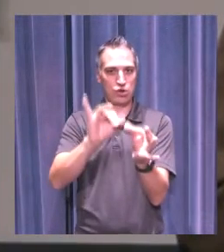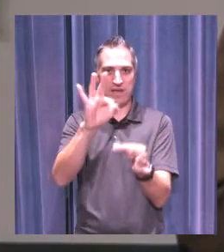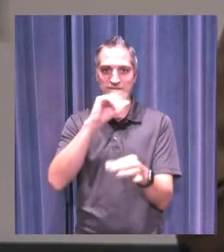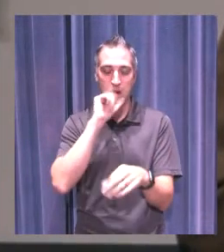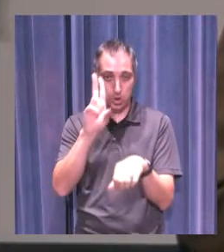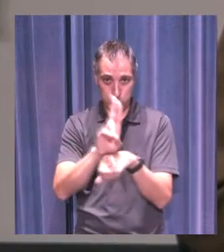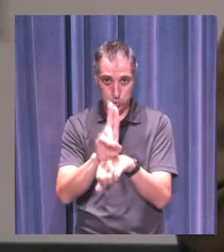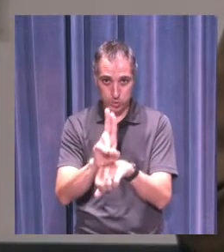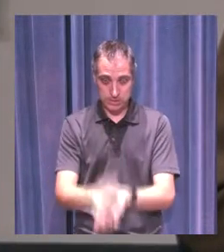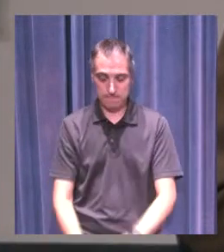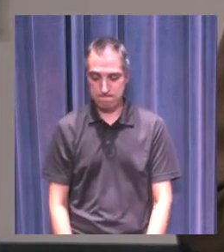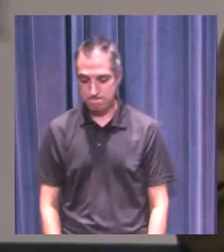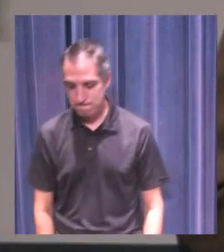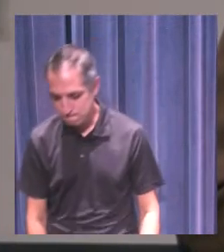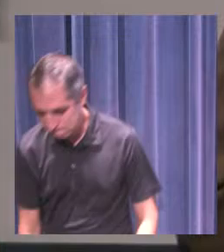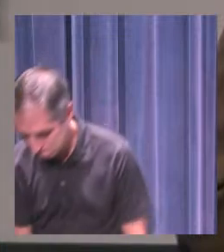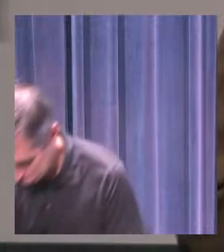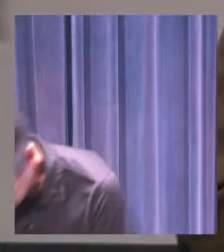used.